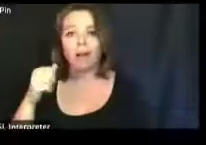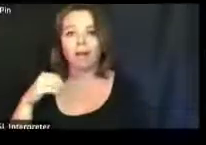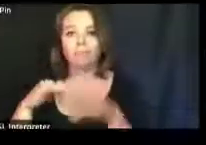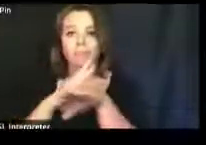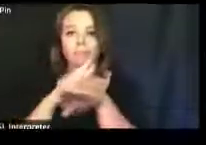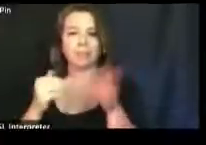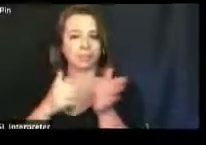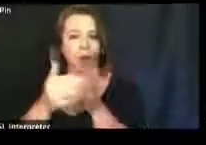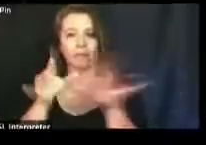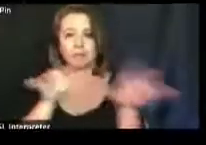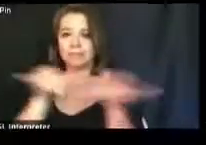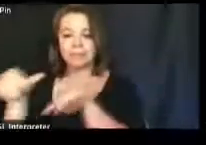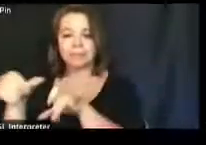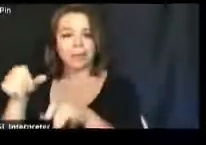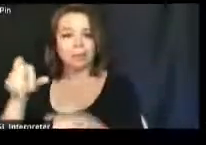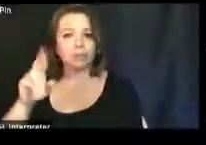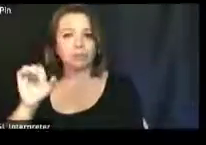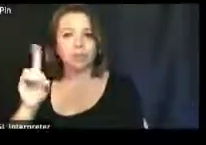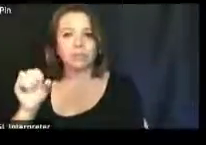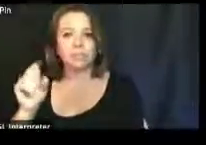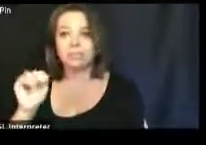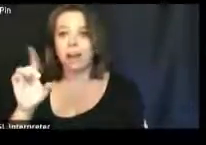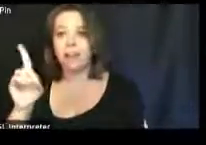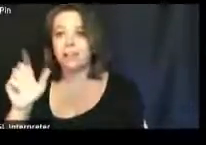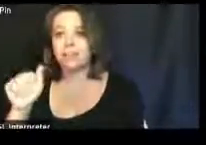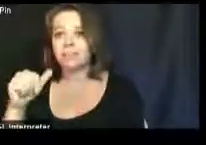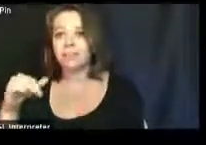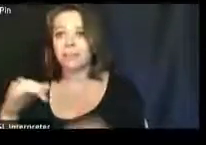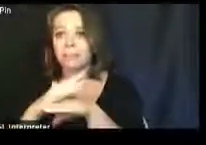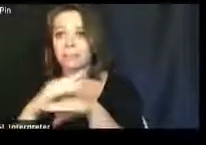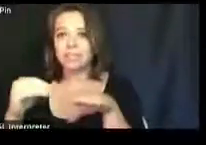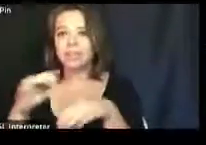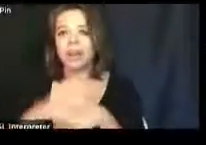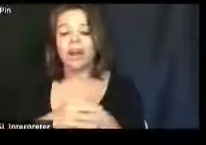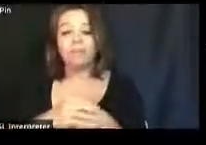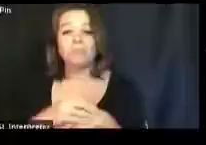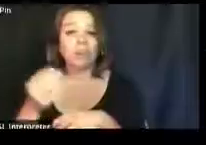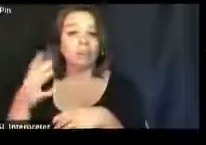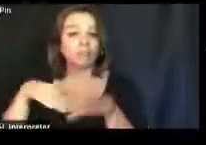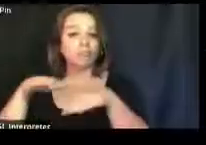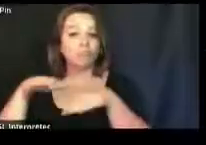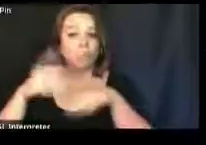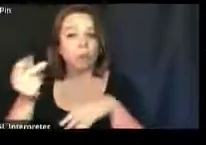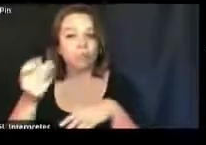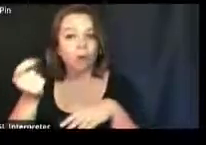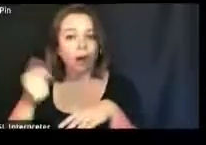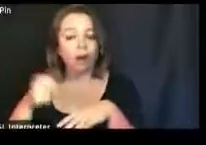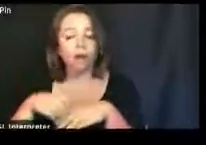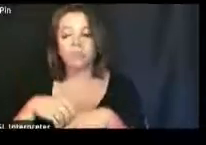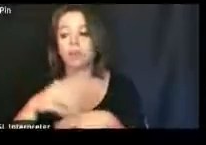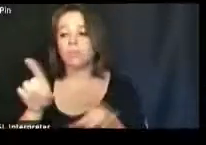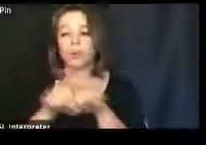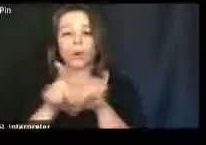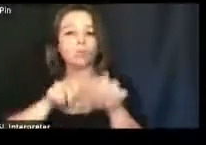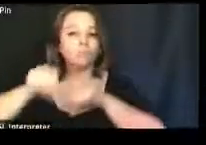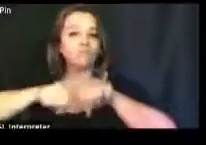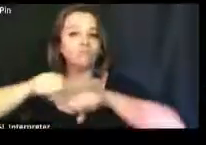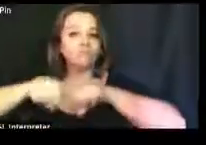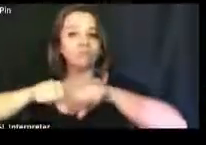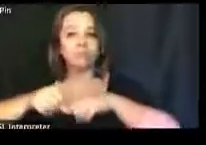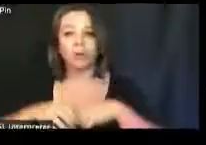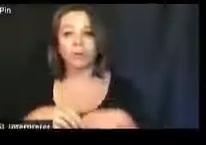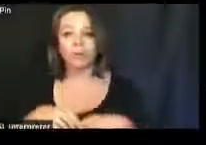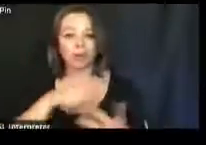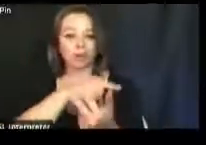dogs for walks out in the paths, as well as go bicycle riding there. And we would please